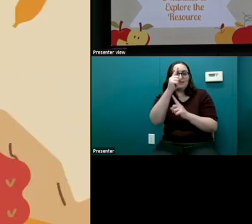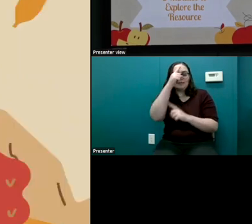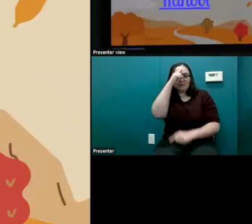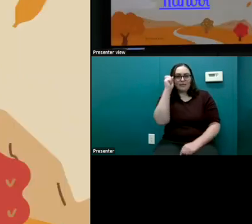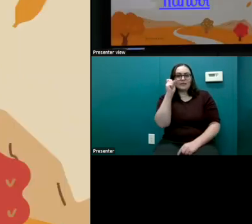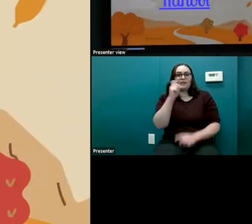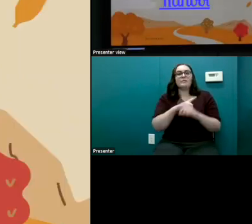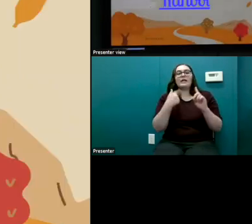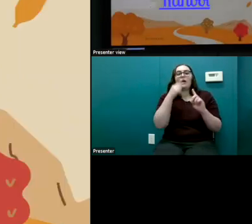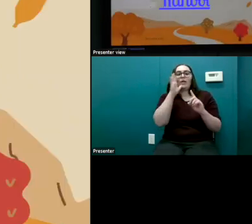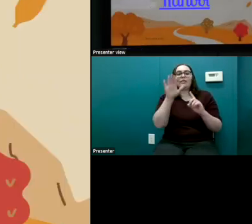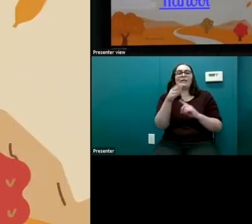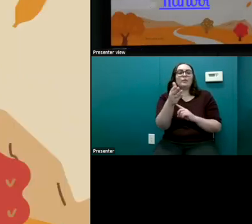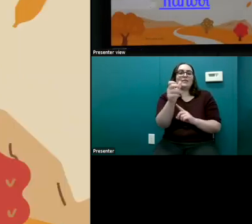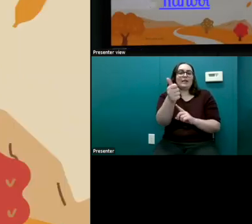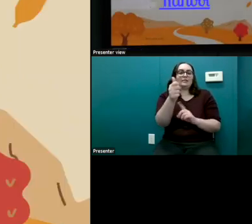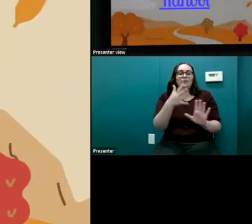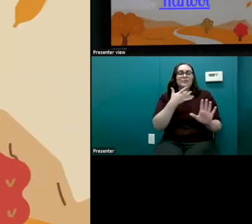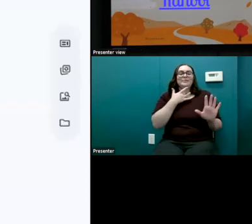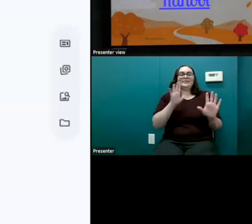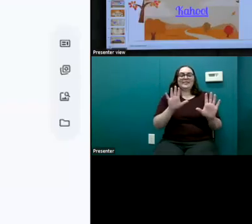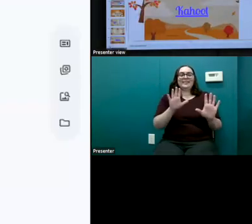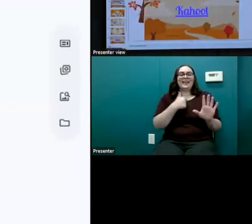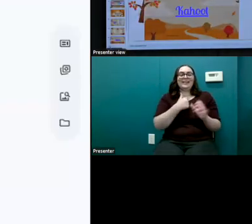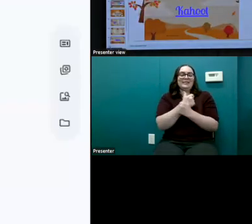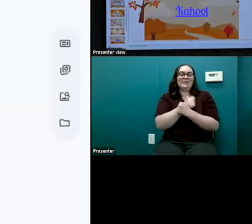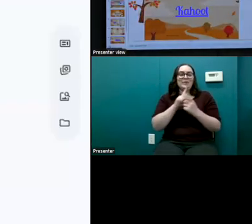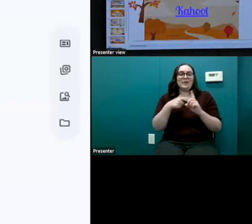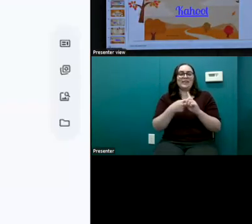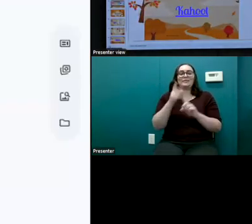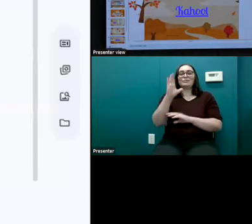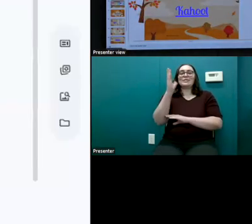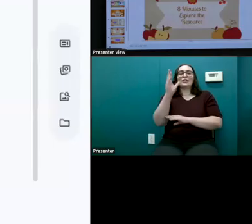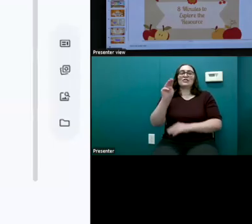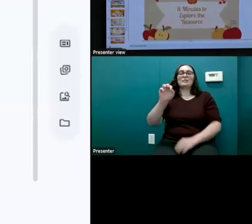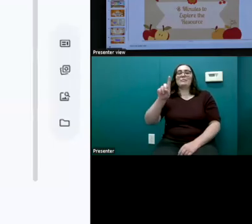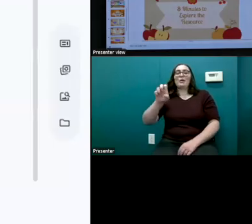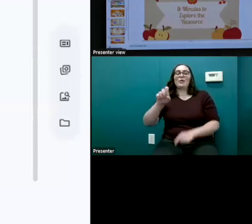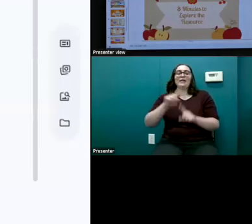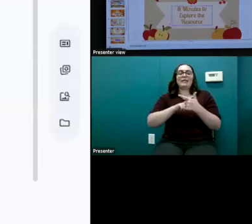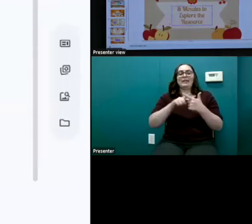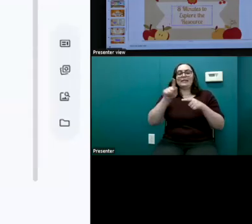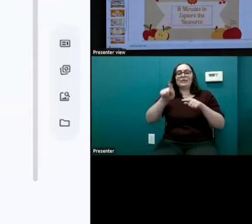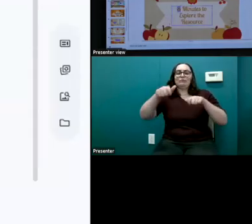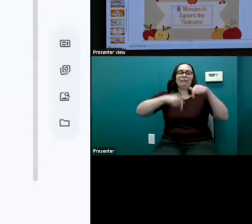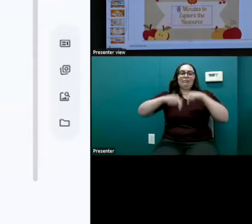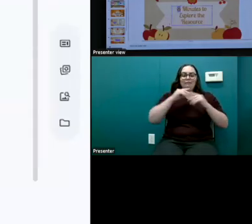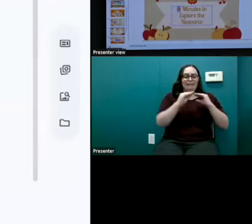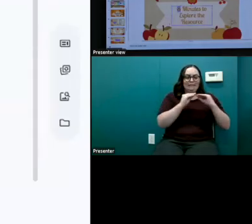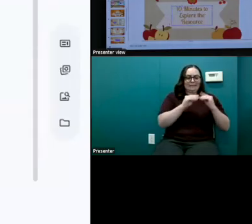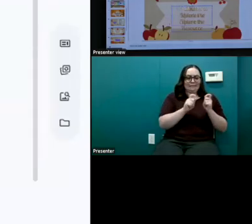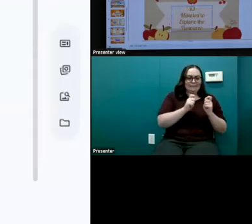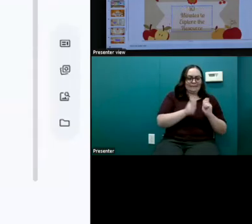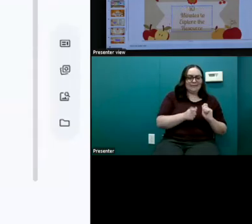but I'm going to give you 10. Oops. I love it when you're in presentation mode and then you need to go back and fix things. So,